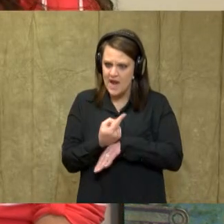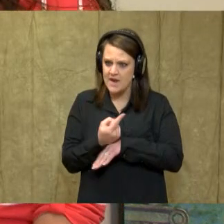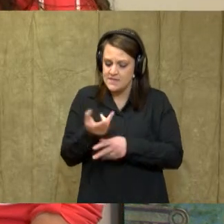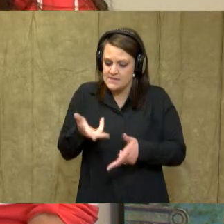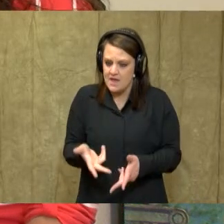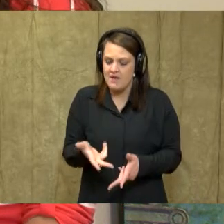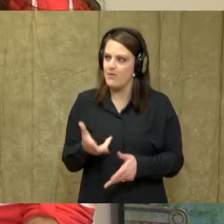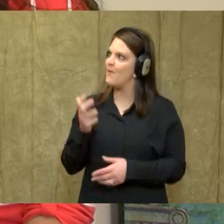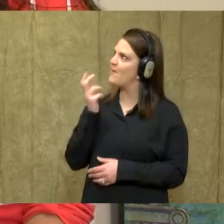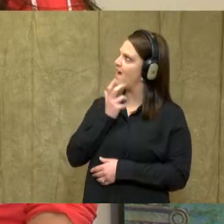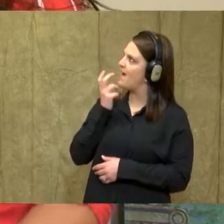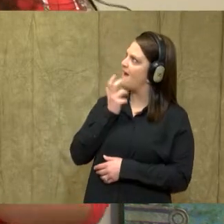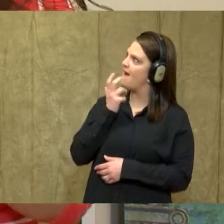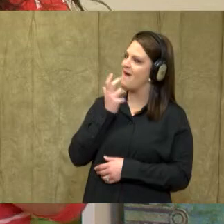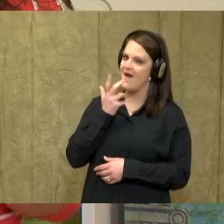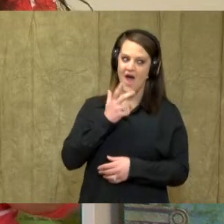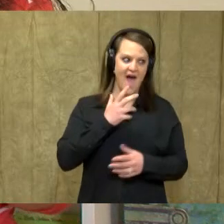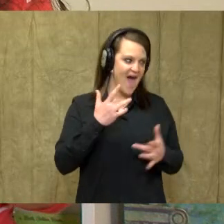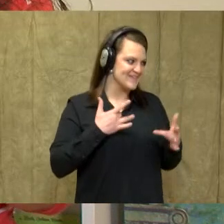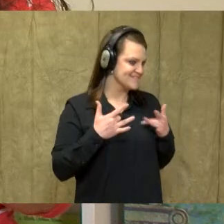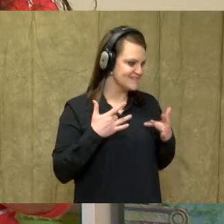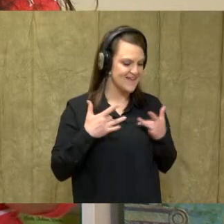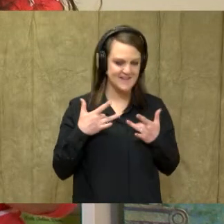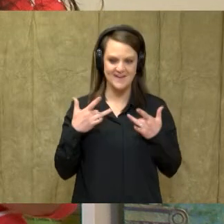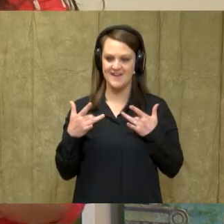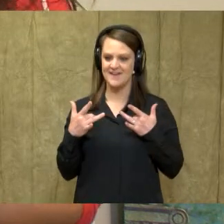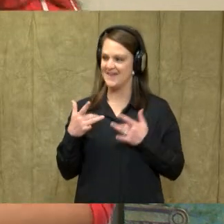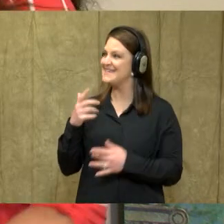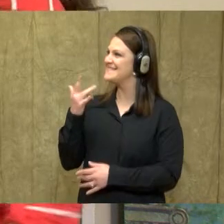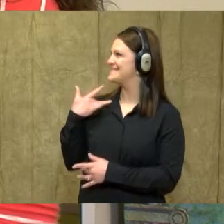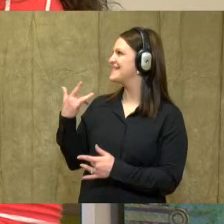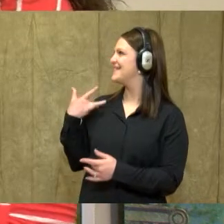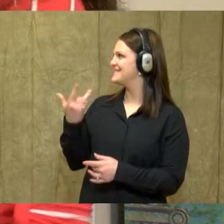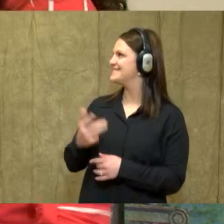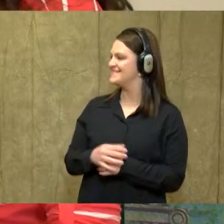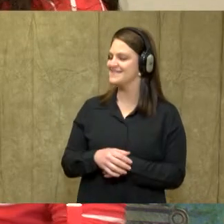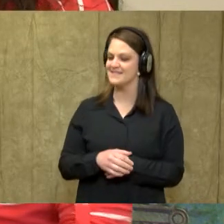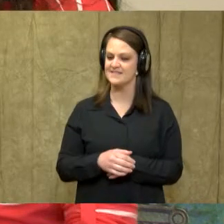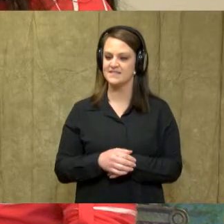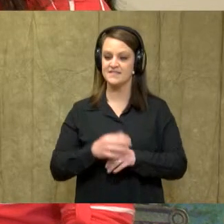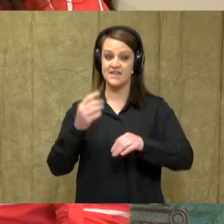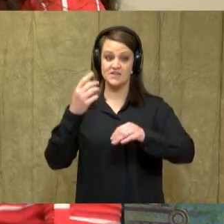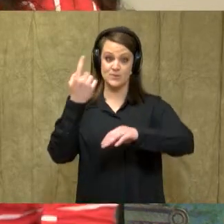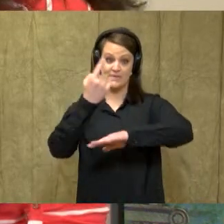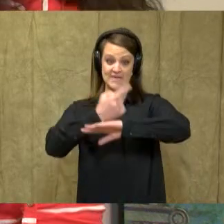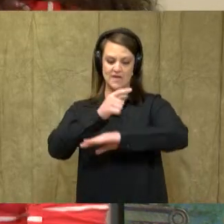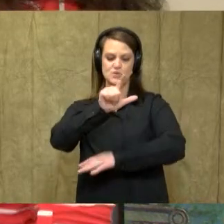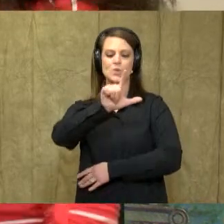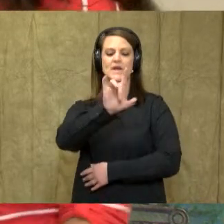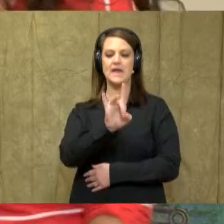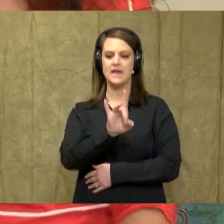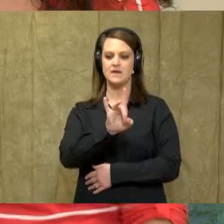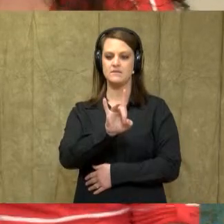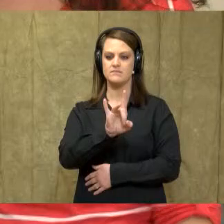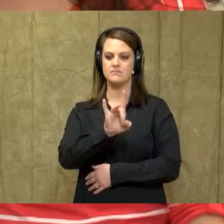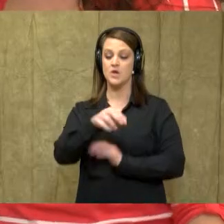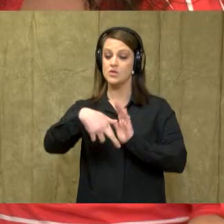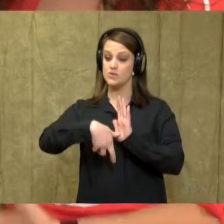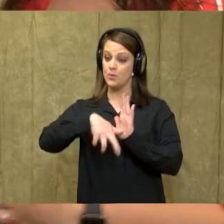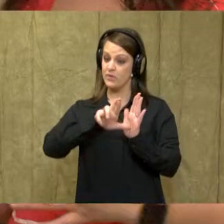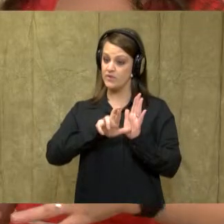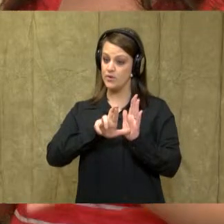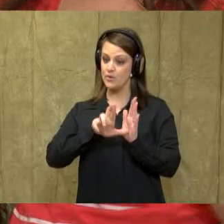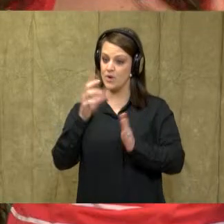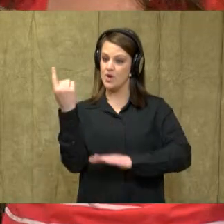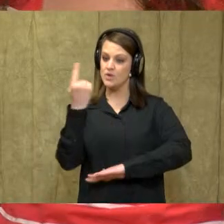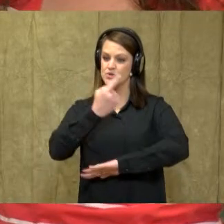Oh, wow. Oh, that's exciting. It is exciting. But we're on day 28. So let's review what today